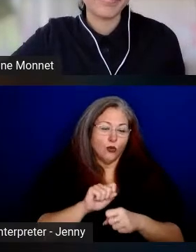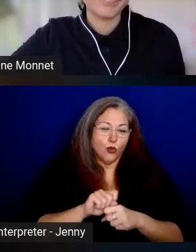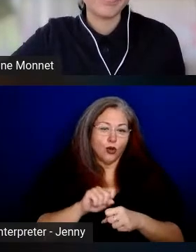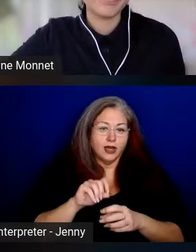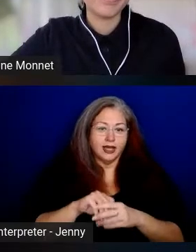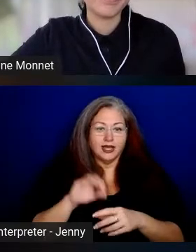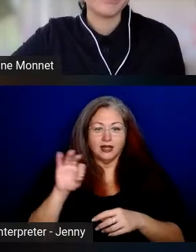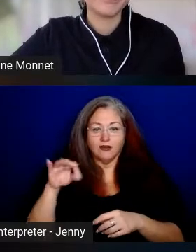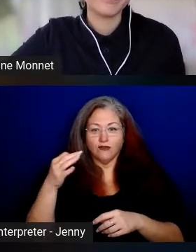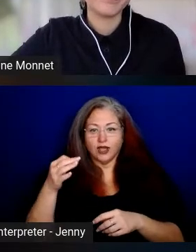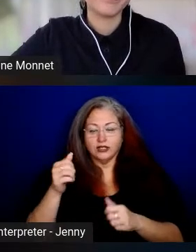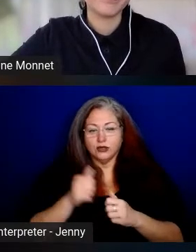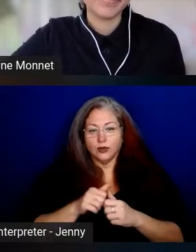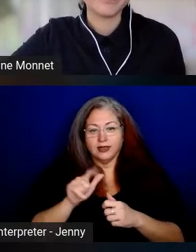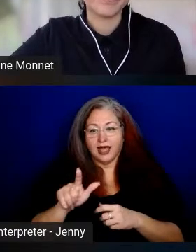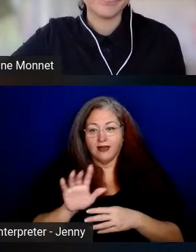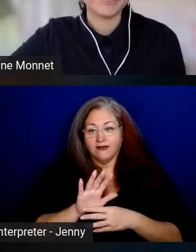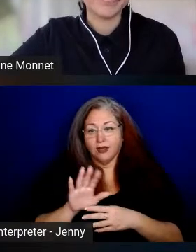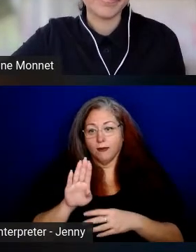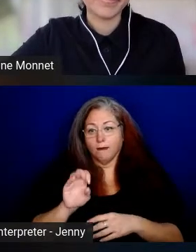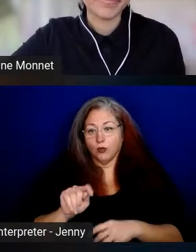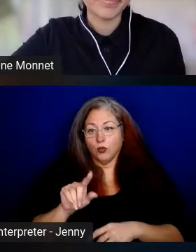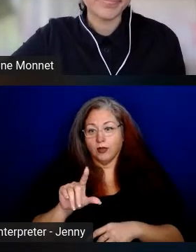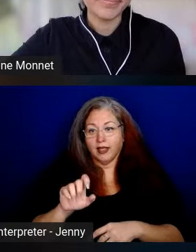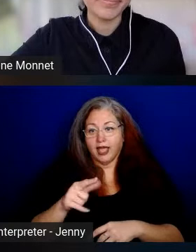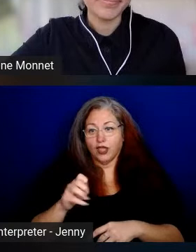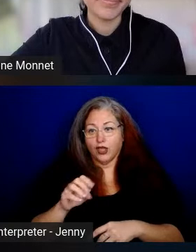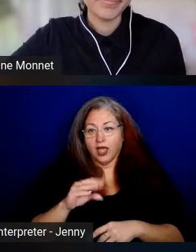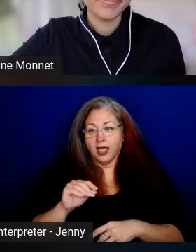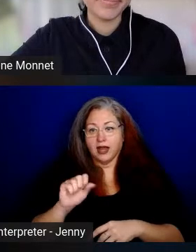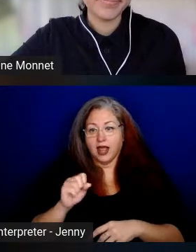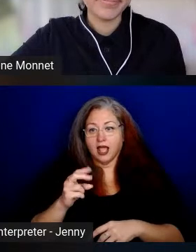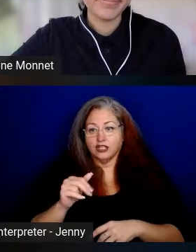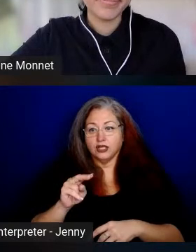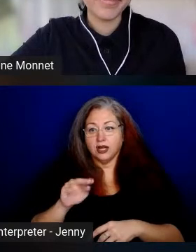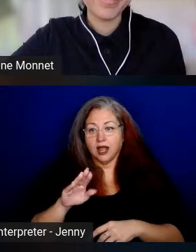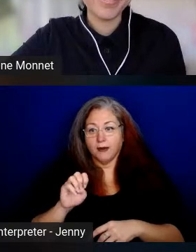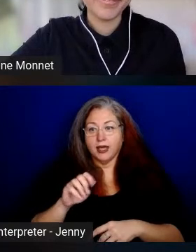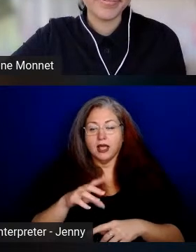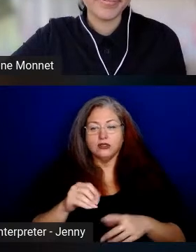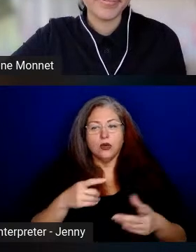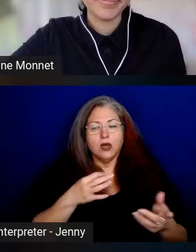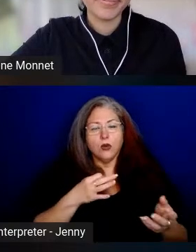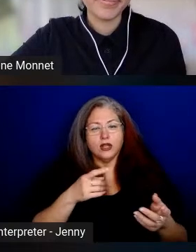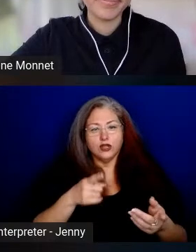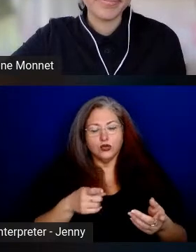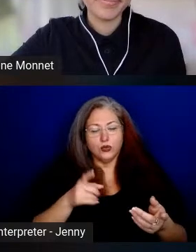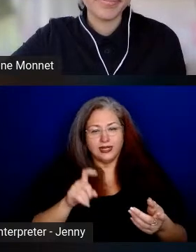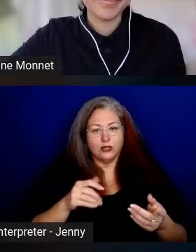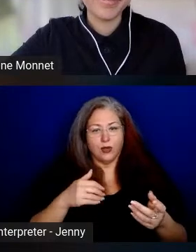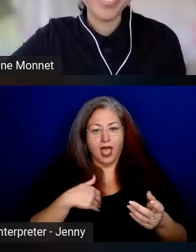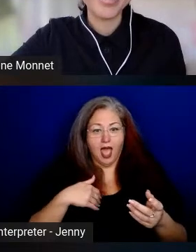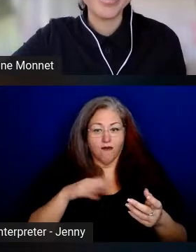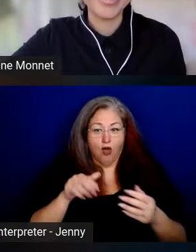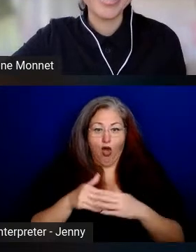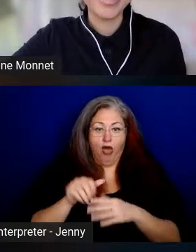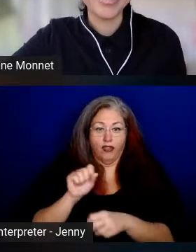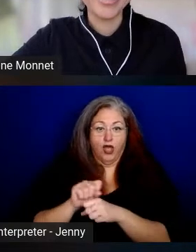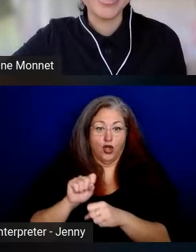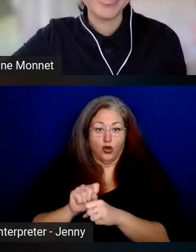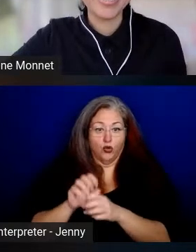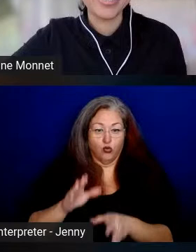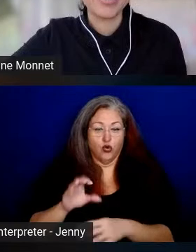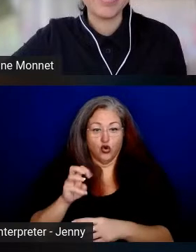in the film Bootlegger. So one thing is to have you be this multi-talented, but you need your crew to also speak all these